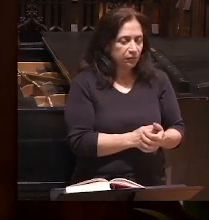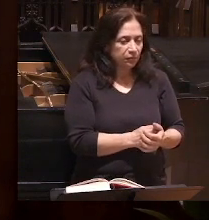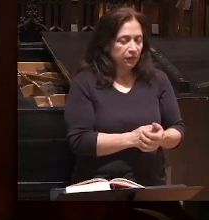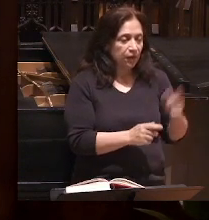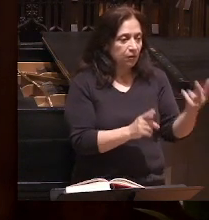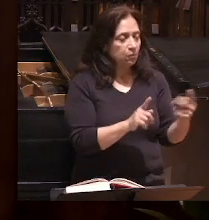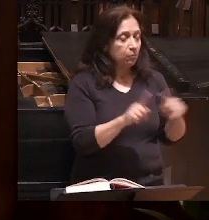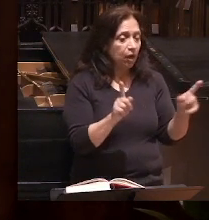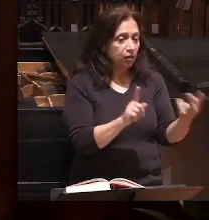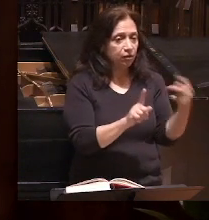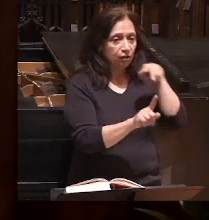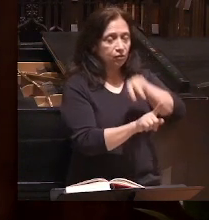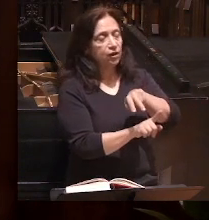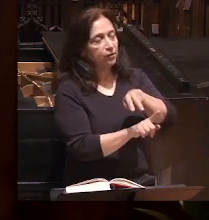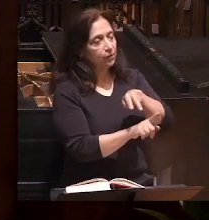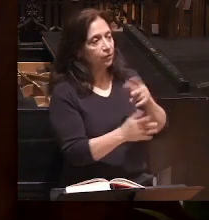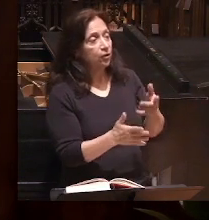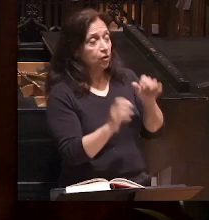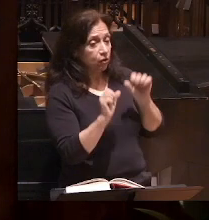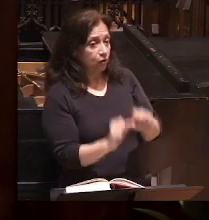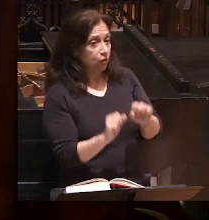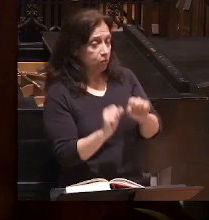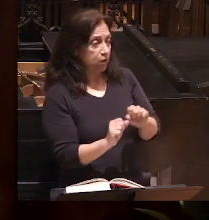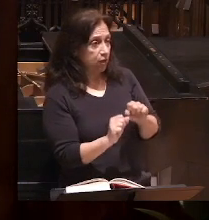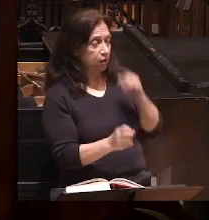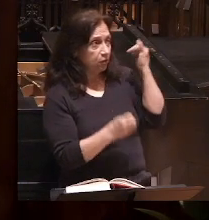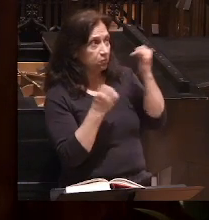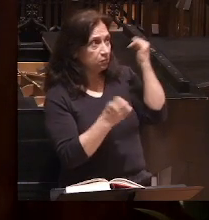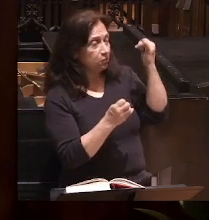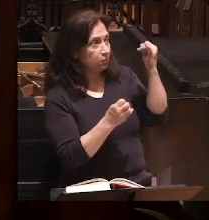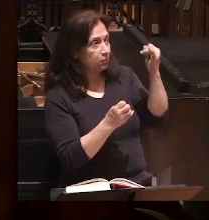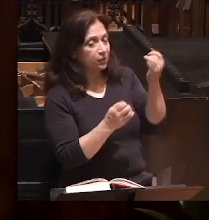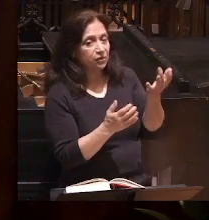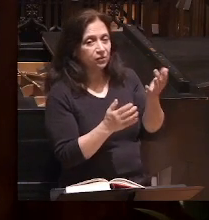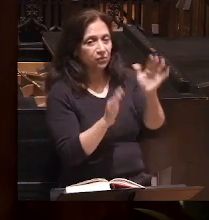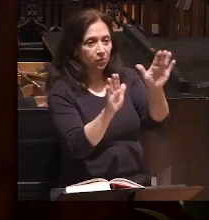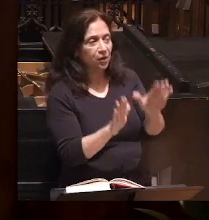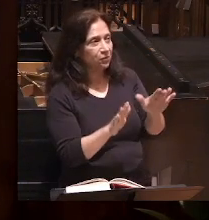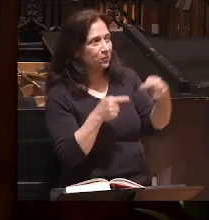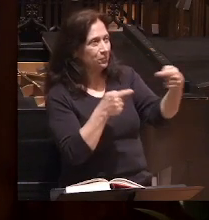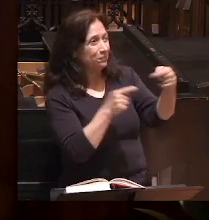And on the other hand, it could be incredible imagination.